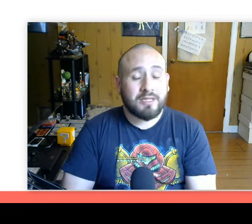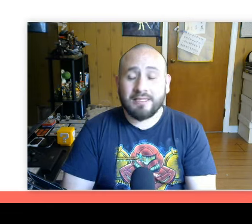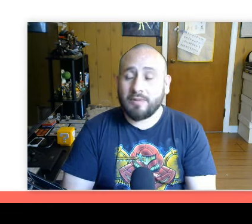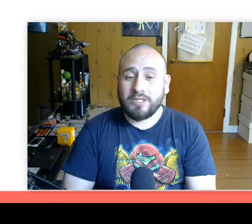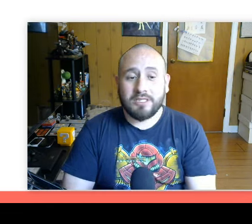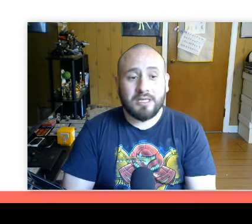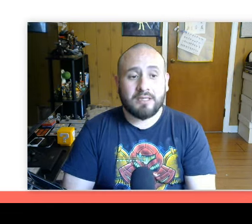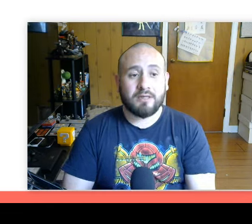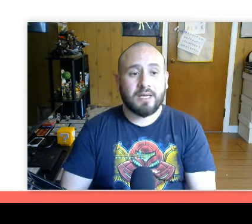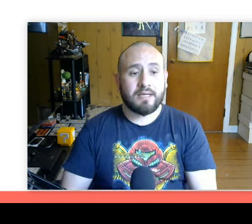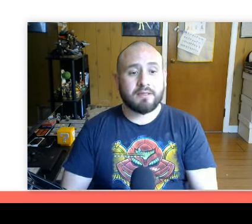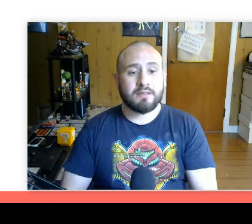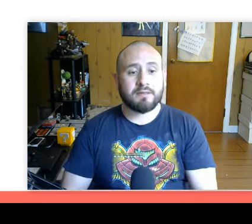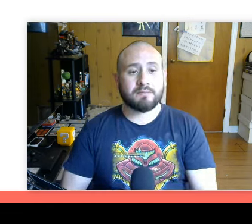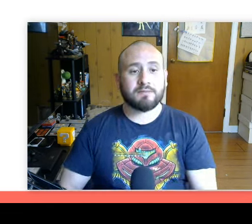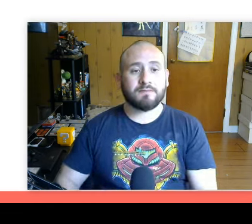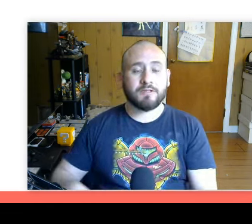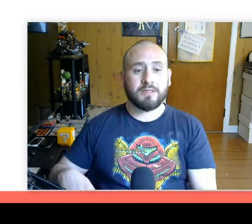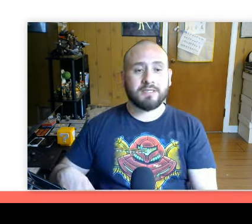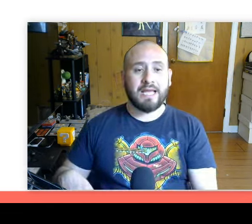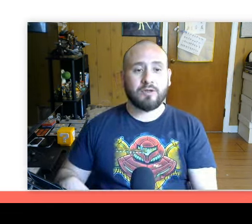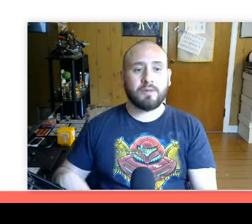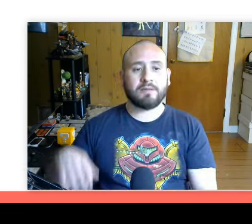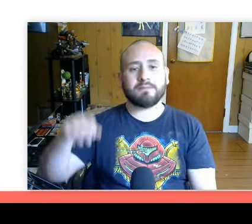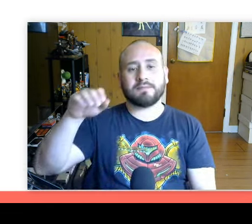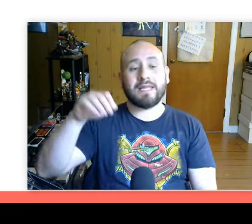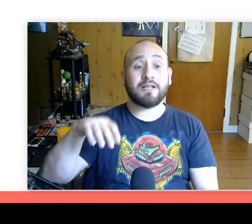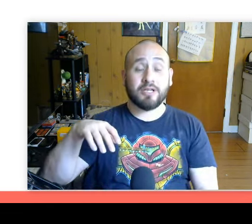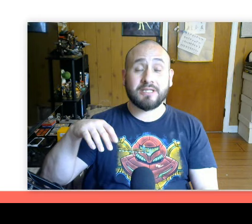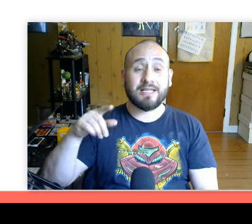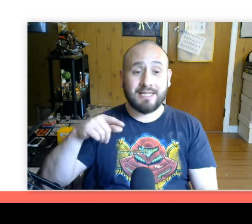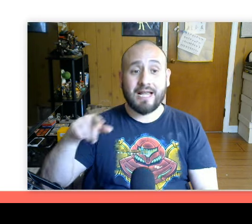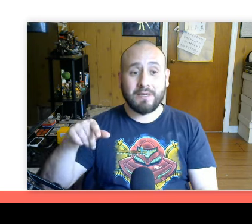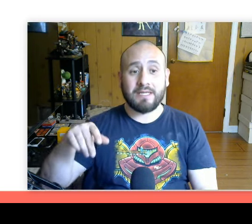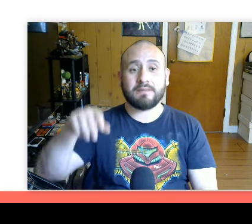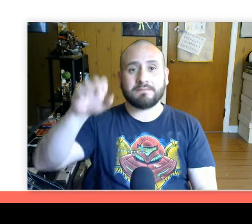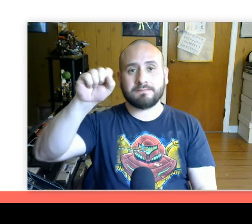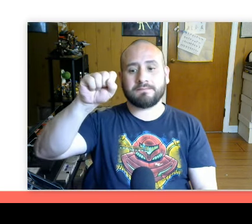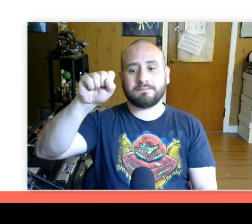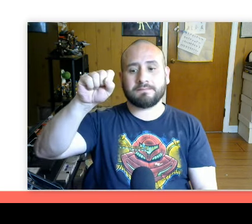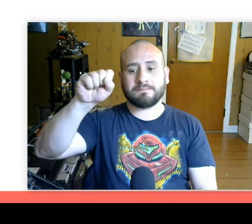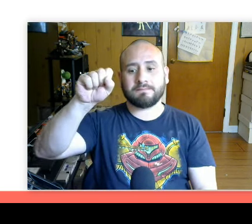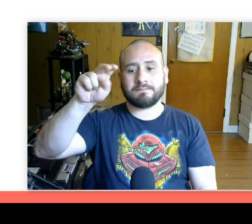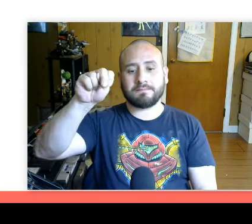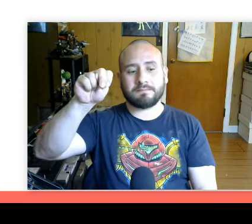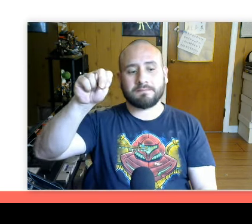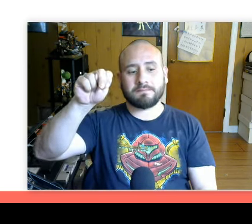one of the things that we just did. Okay. First one, snack you eat what, and then you're going to assign snack me eat.